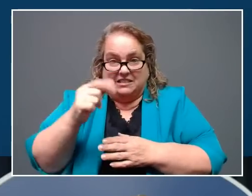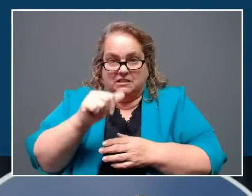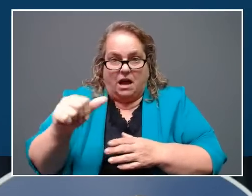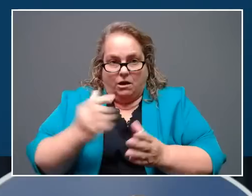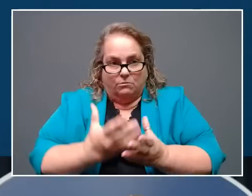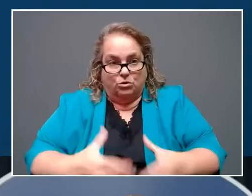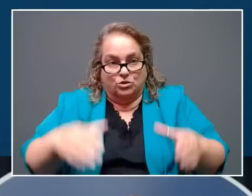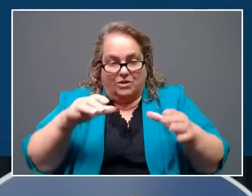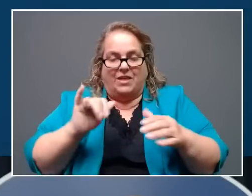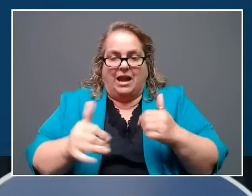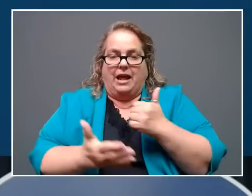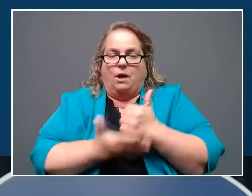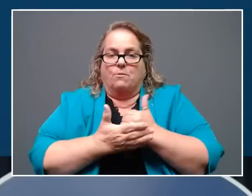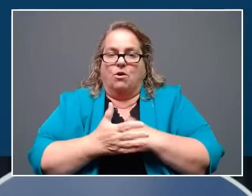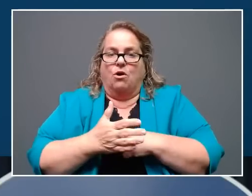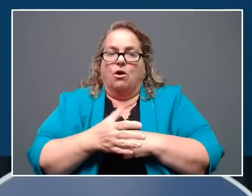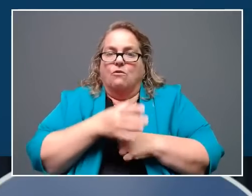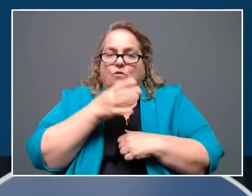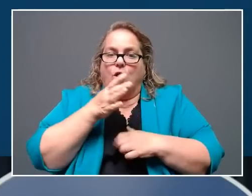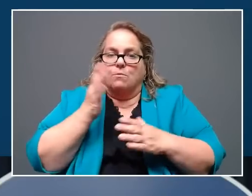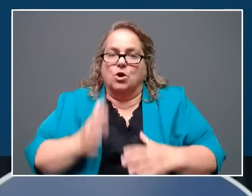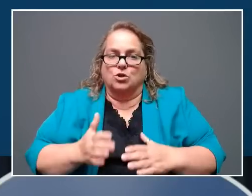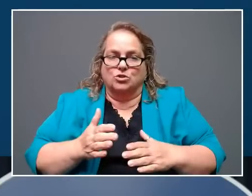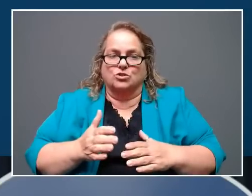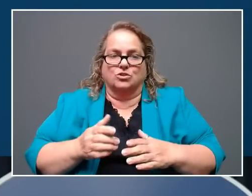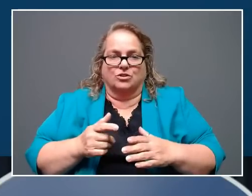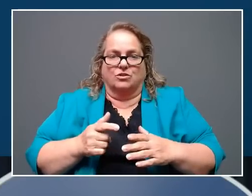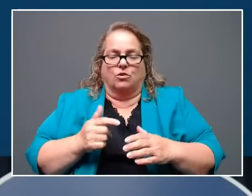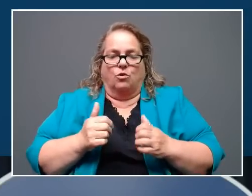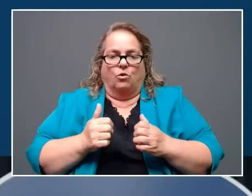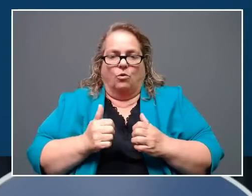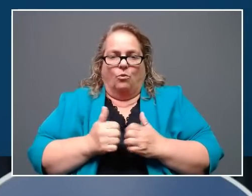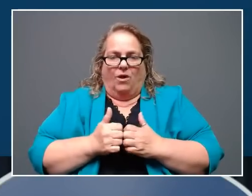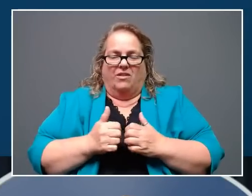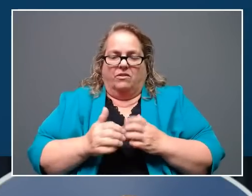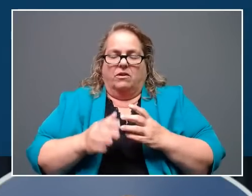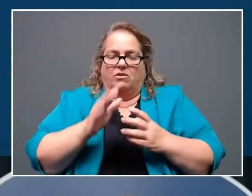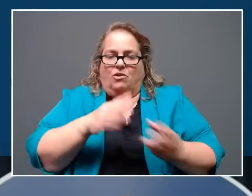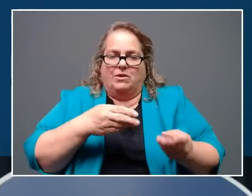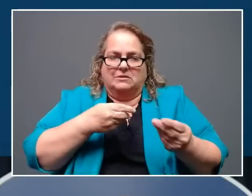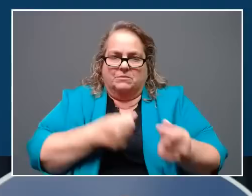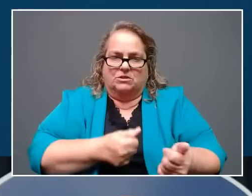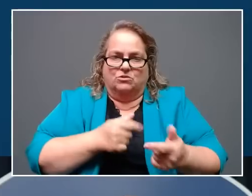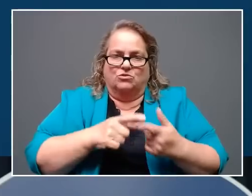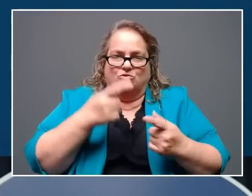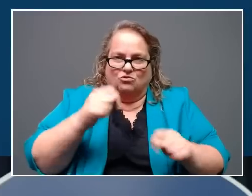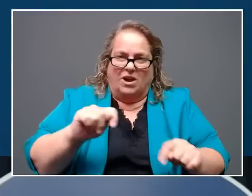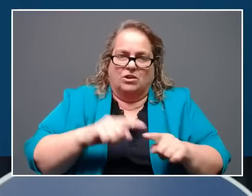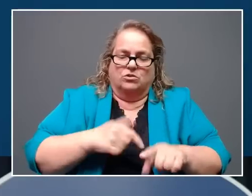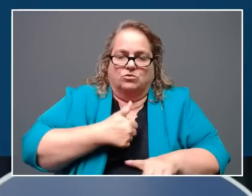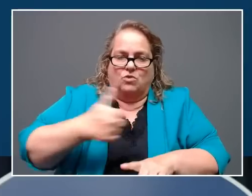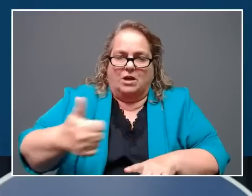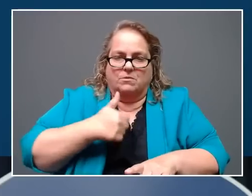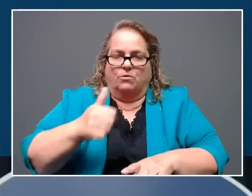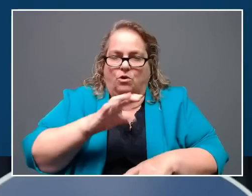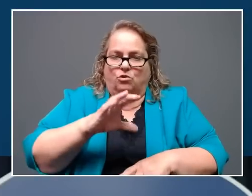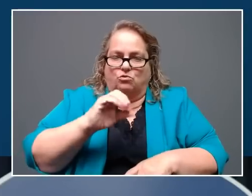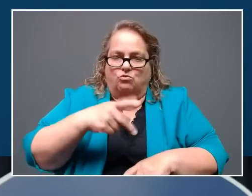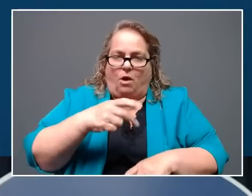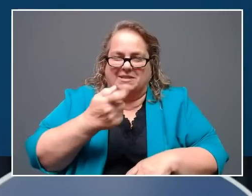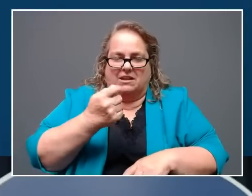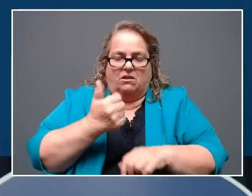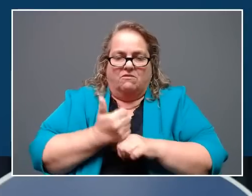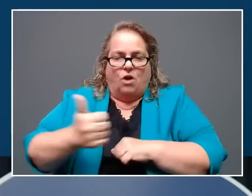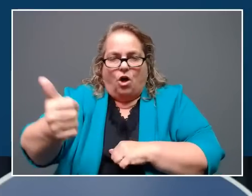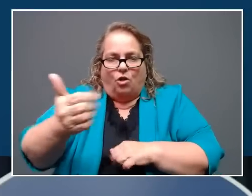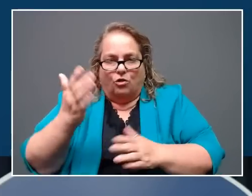added expense of having to transport their crops a little bit further, likely to the river, as opposed